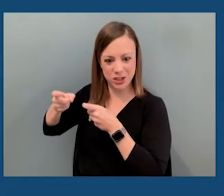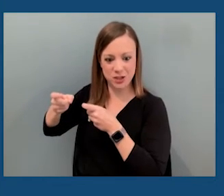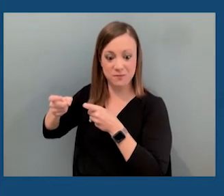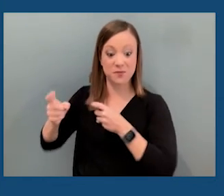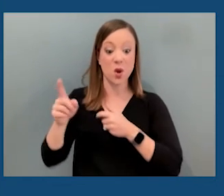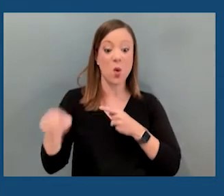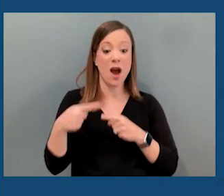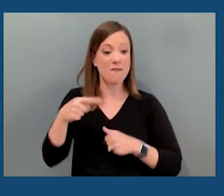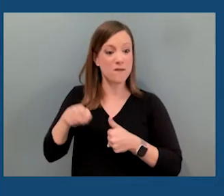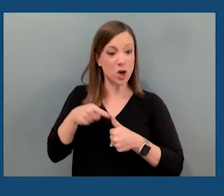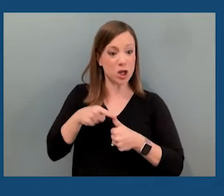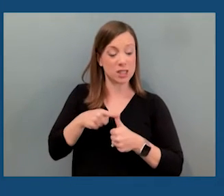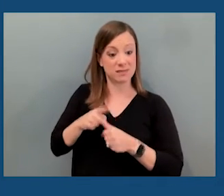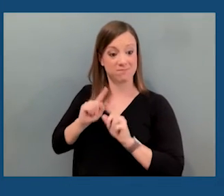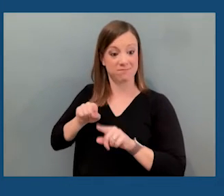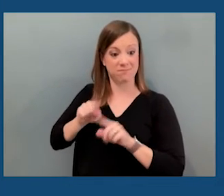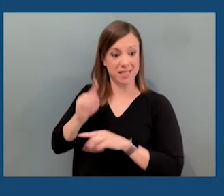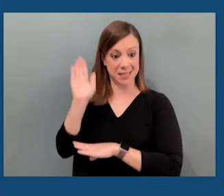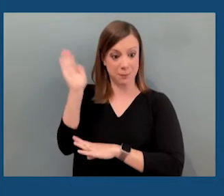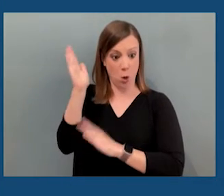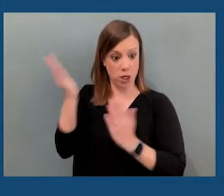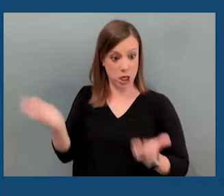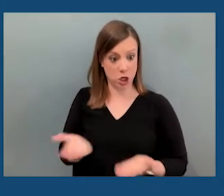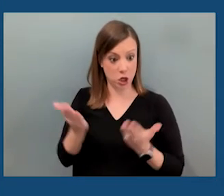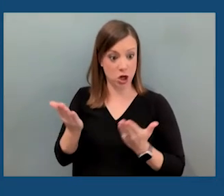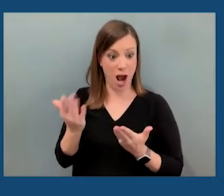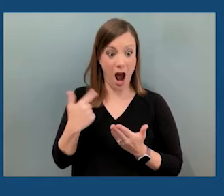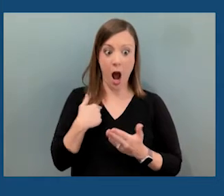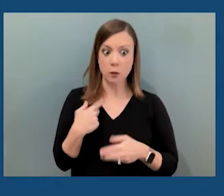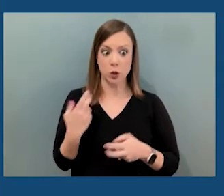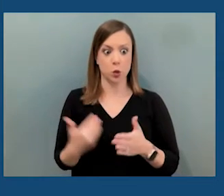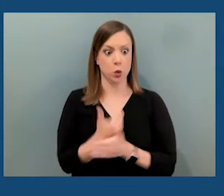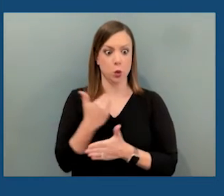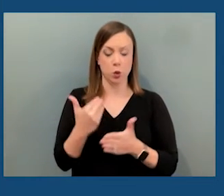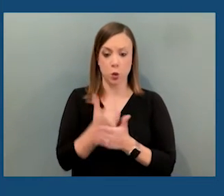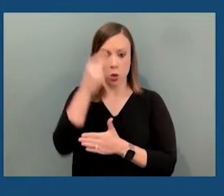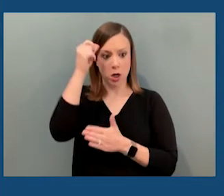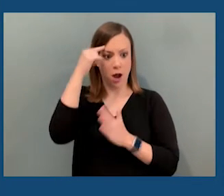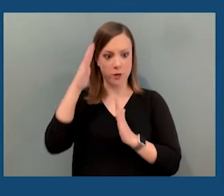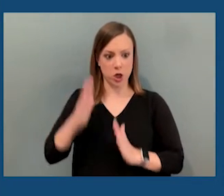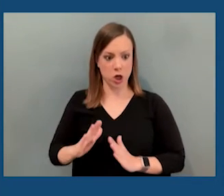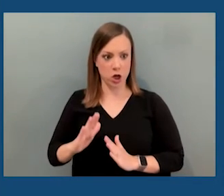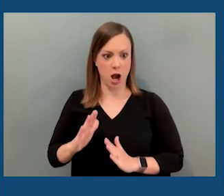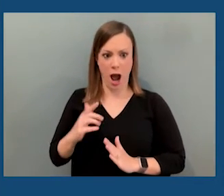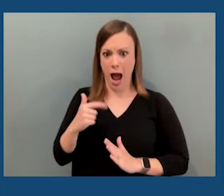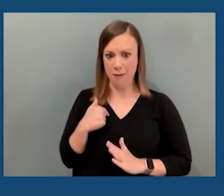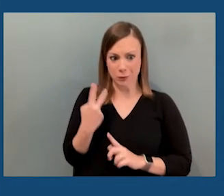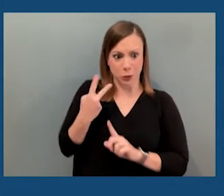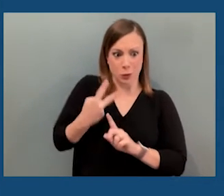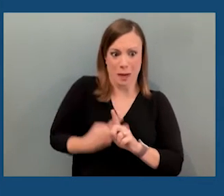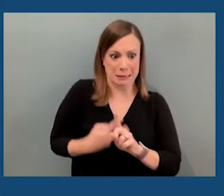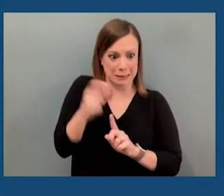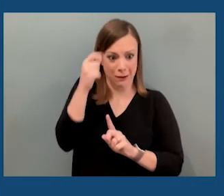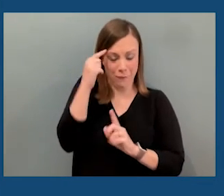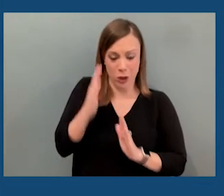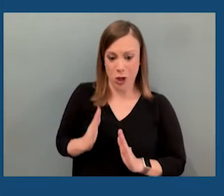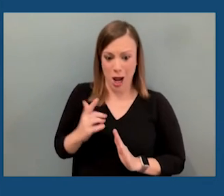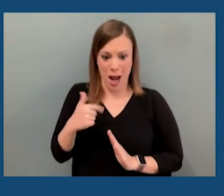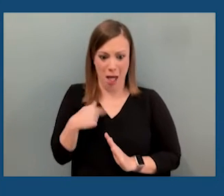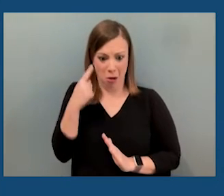been in office 2 months. It's like, oh my God, I've always heard about this ABNY speech. Am I up for it? It wasn't as hard as I